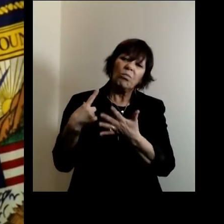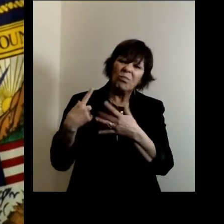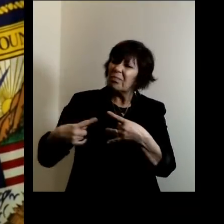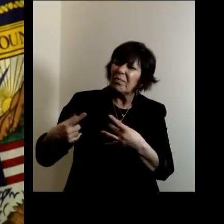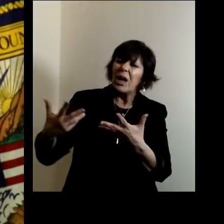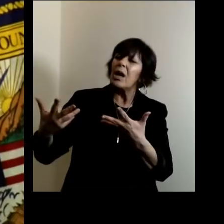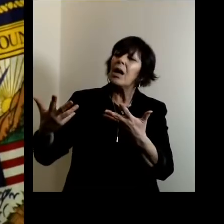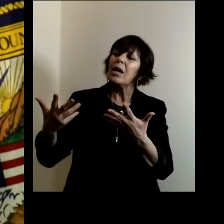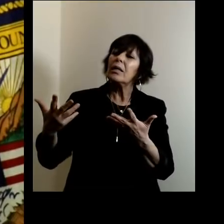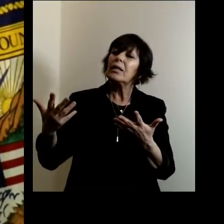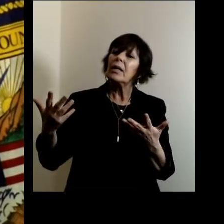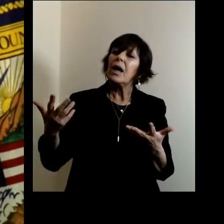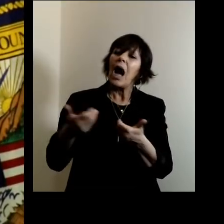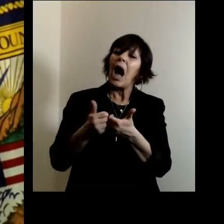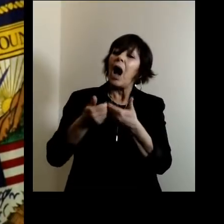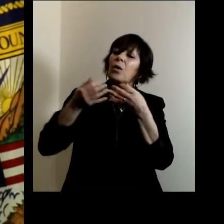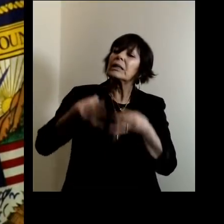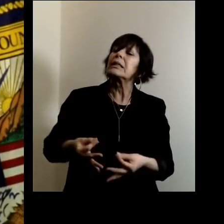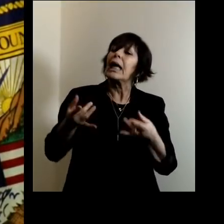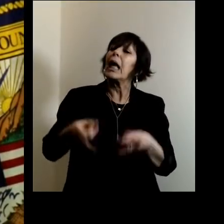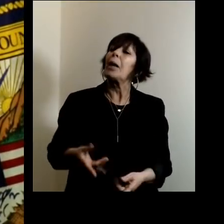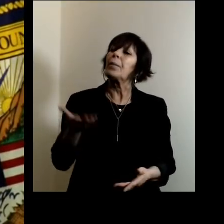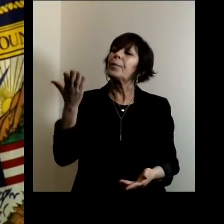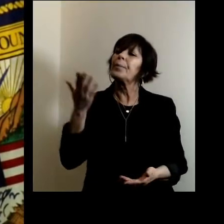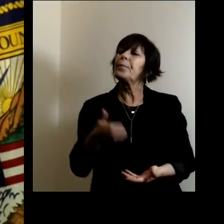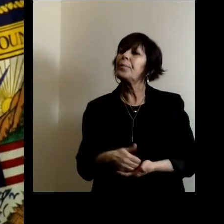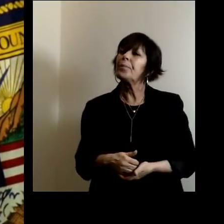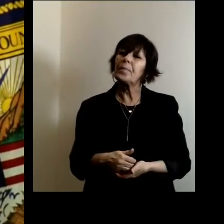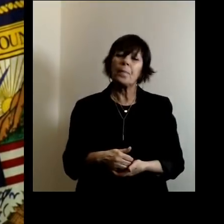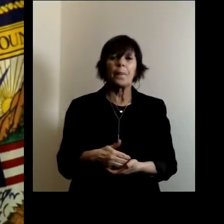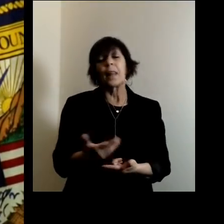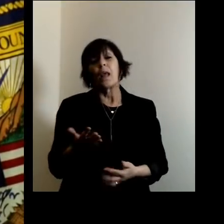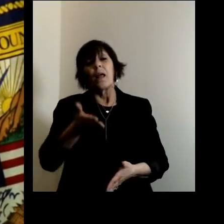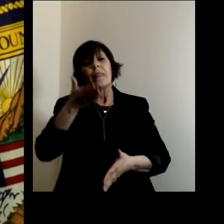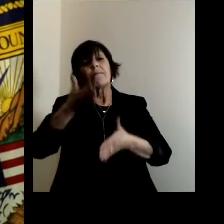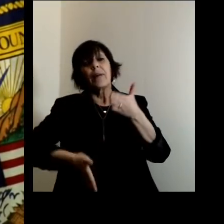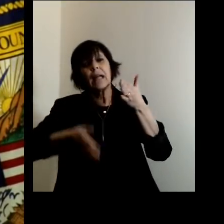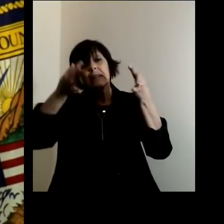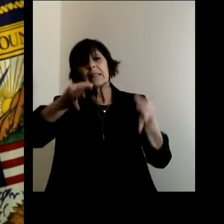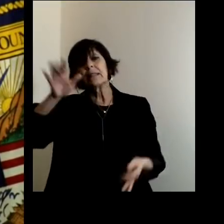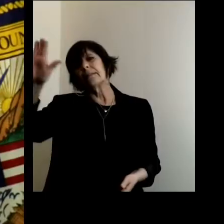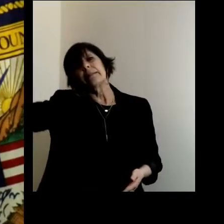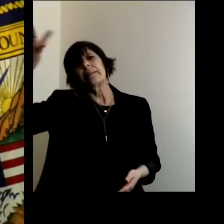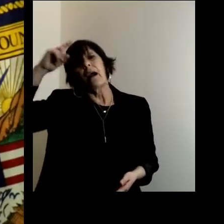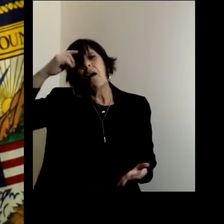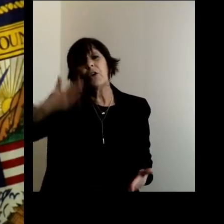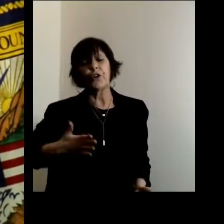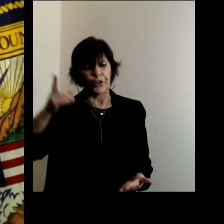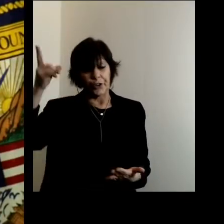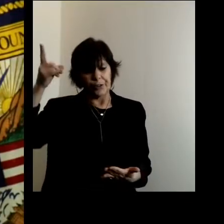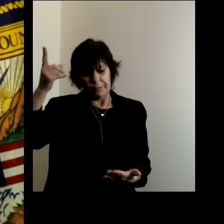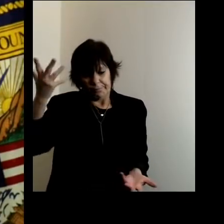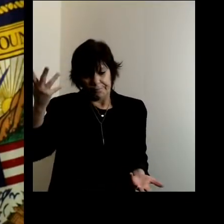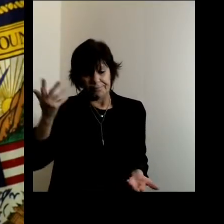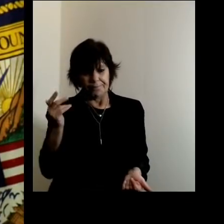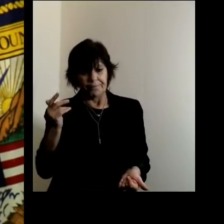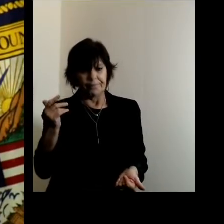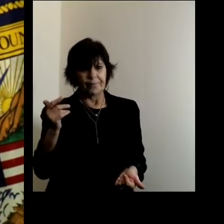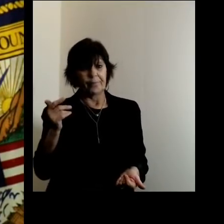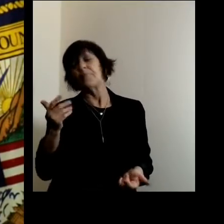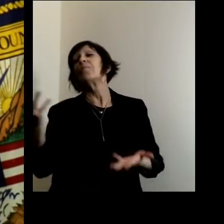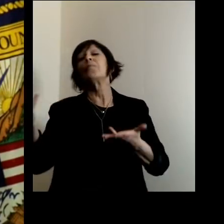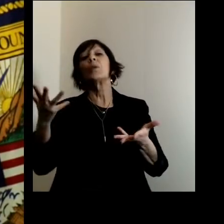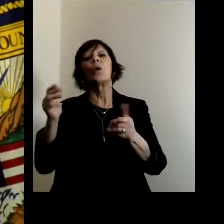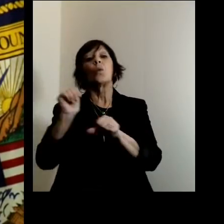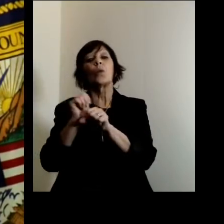did the decision ultimately come down today? Well, the final decision is in the governor's hands, working with the New York